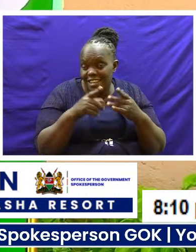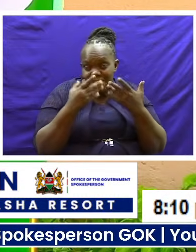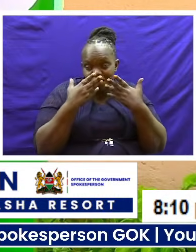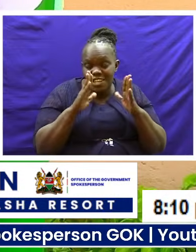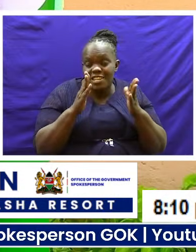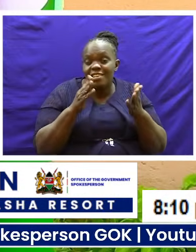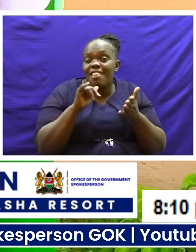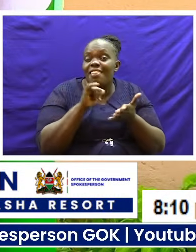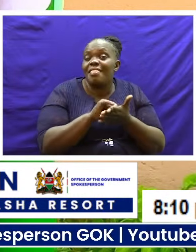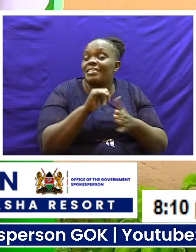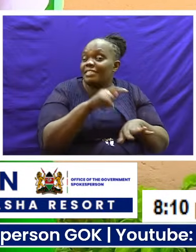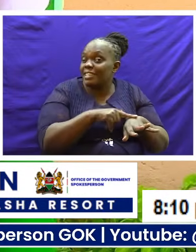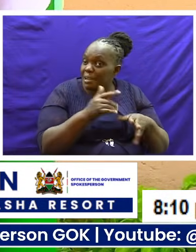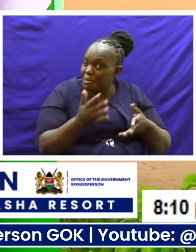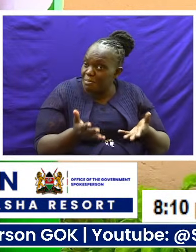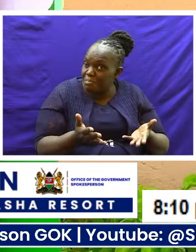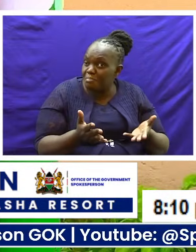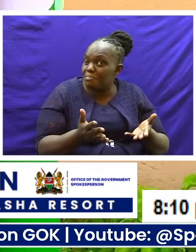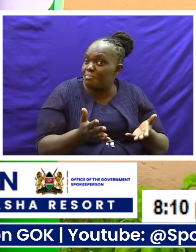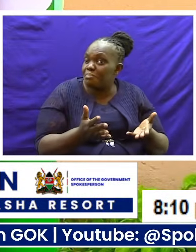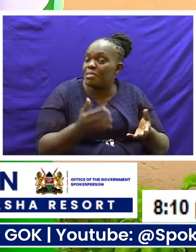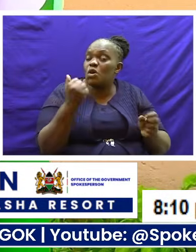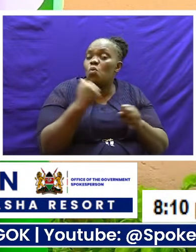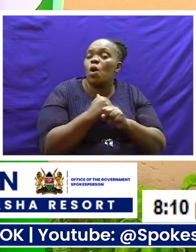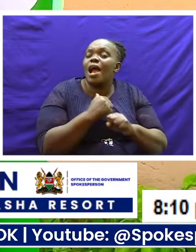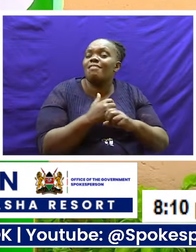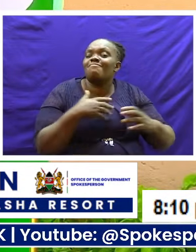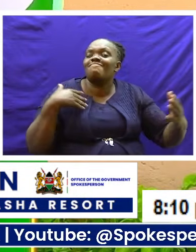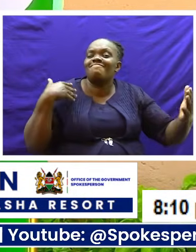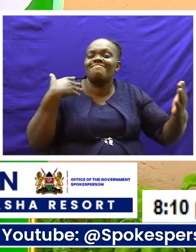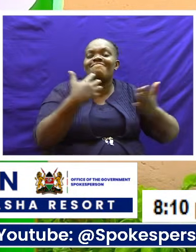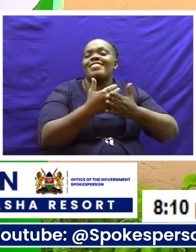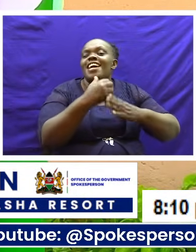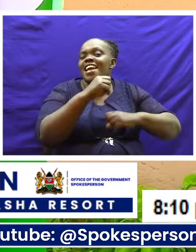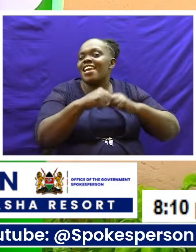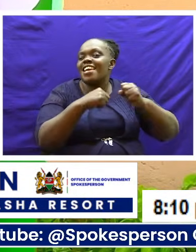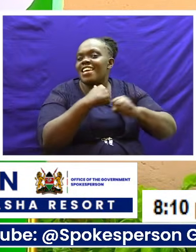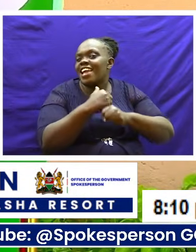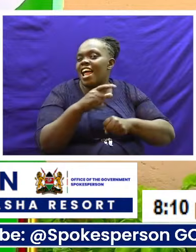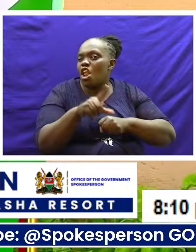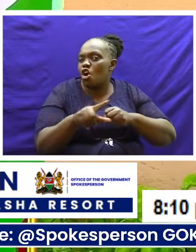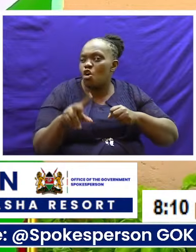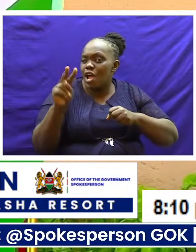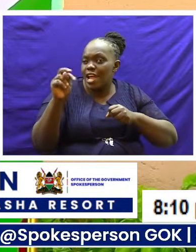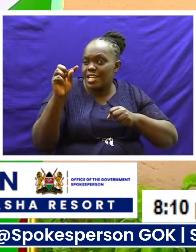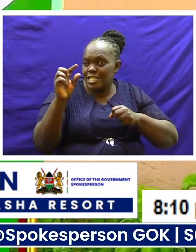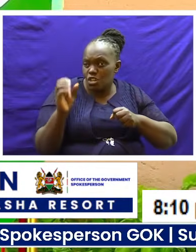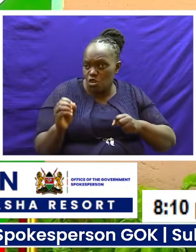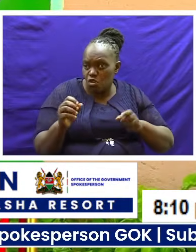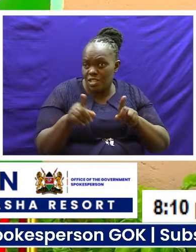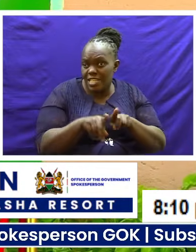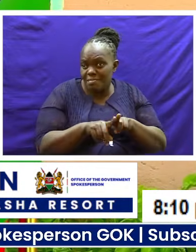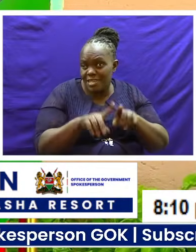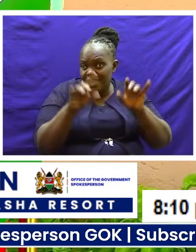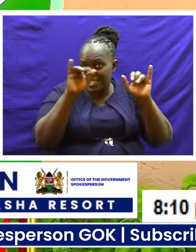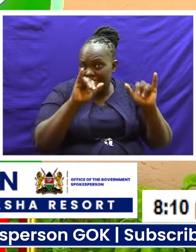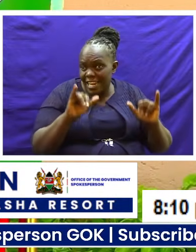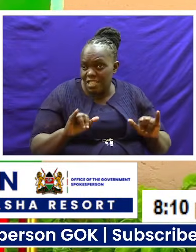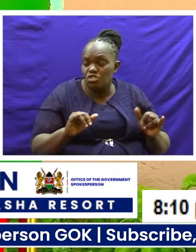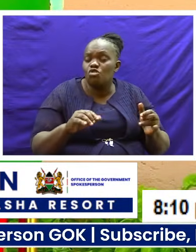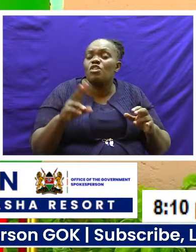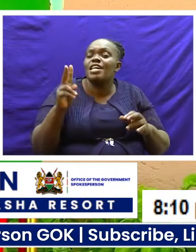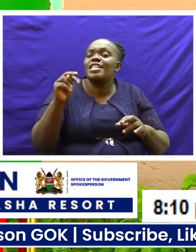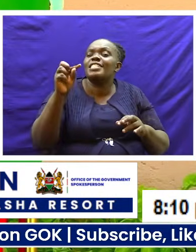And I worked for some years with the local NGOs, then got into international NGOs.